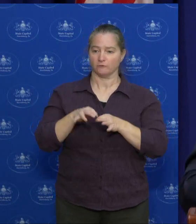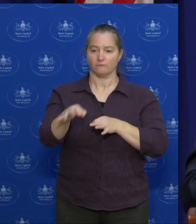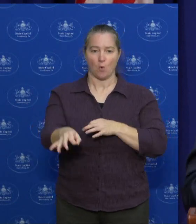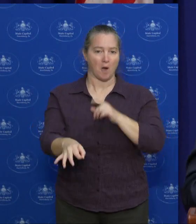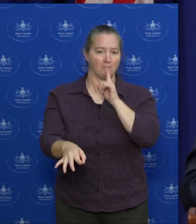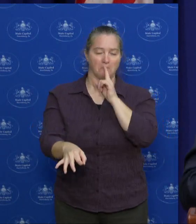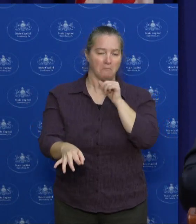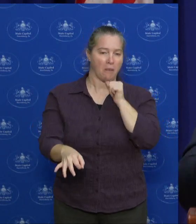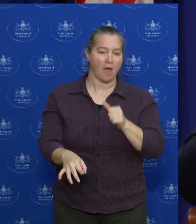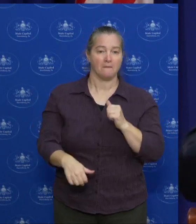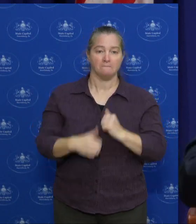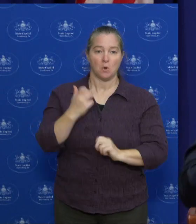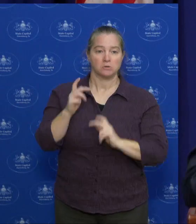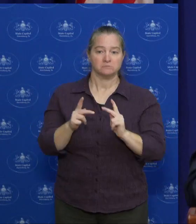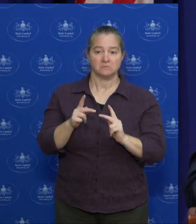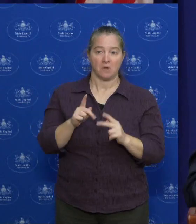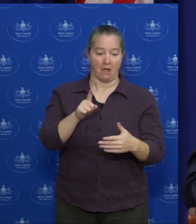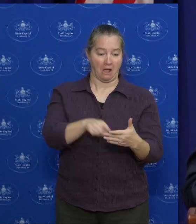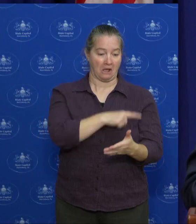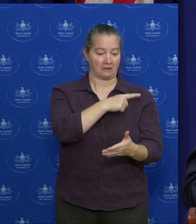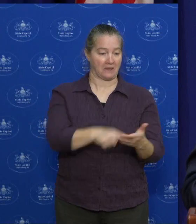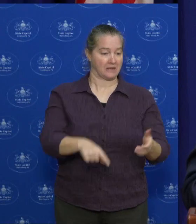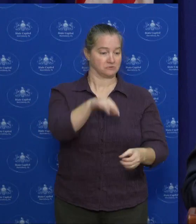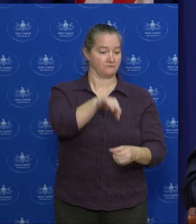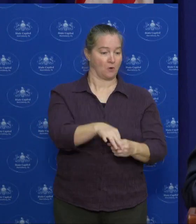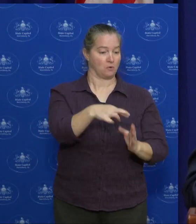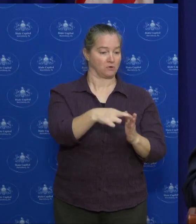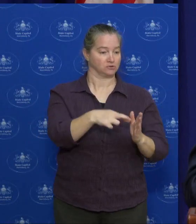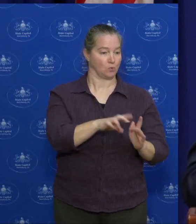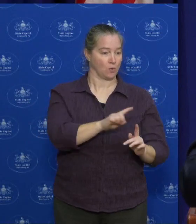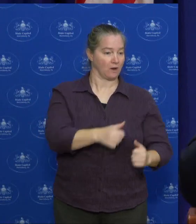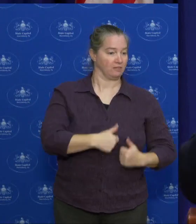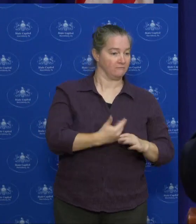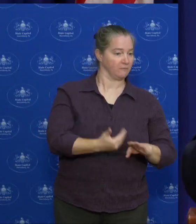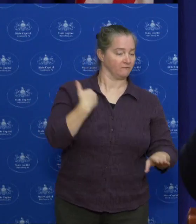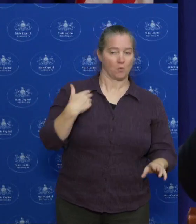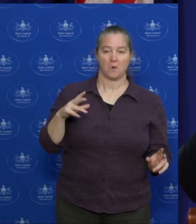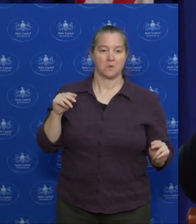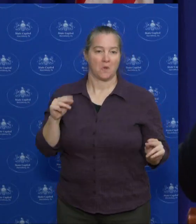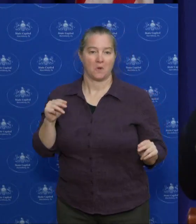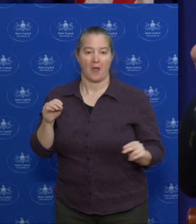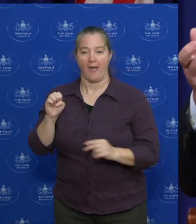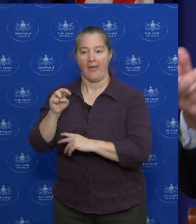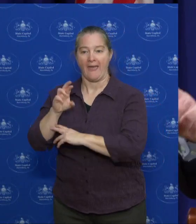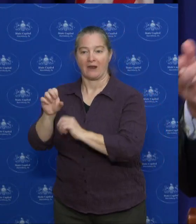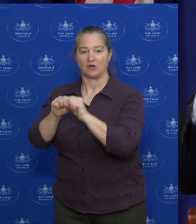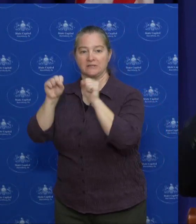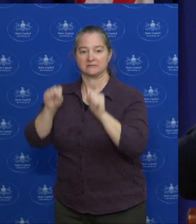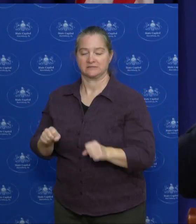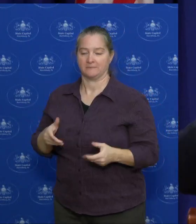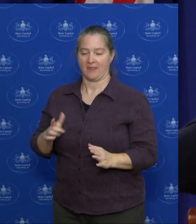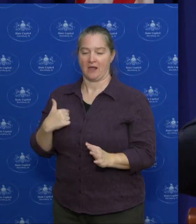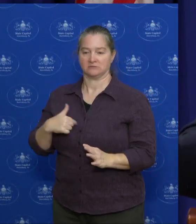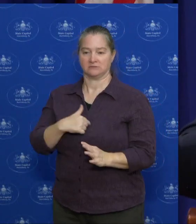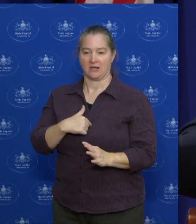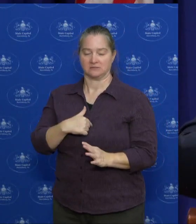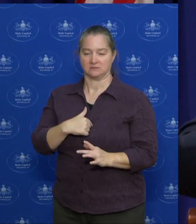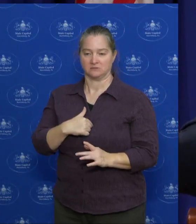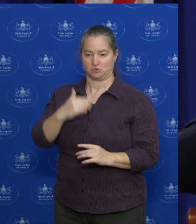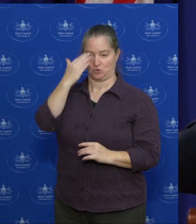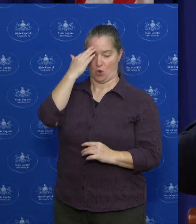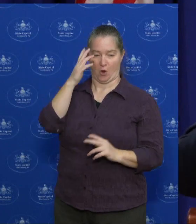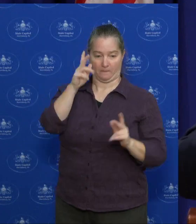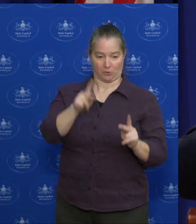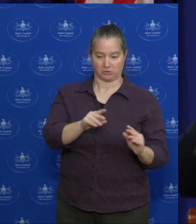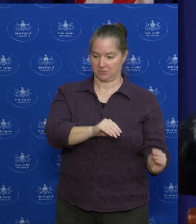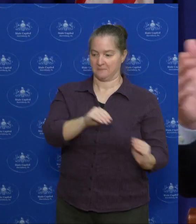most people don't, cancel their voter registration where they lived before. And the ERIC system allows us to be notified when a voter